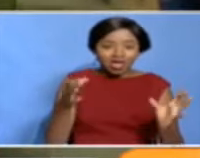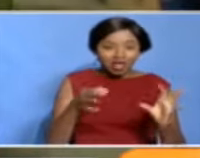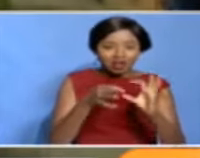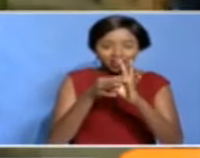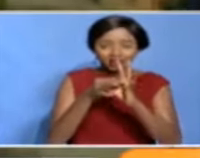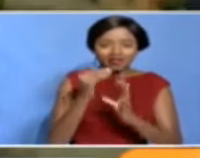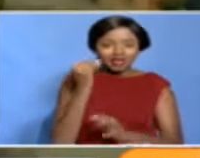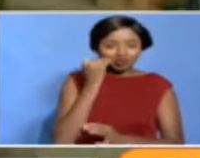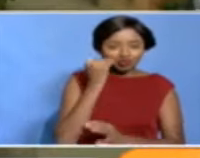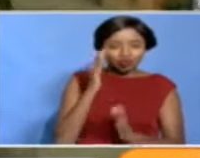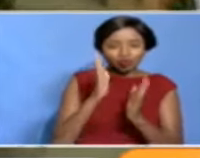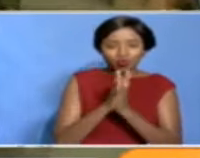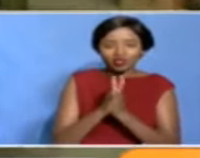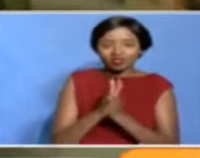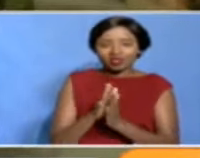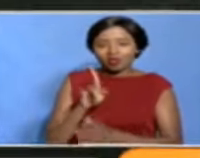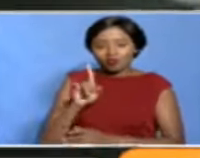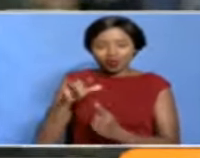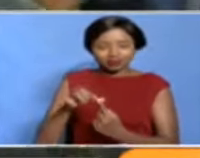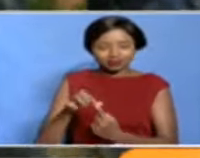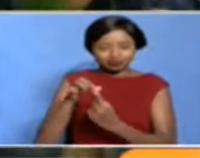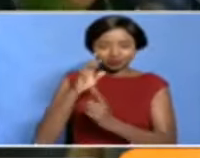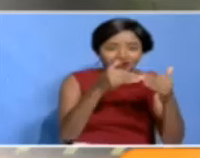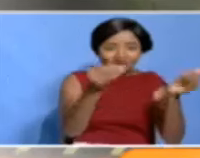special projects editor, Asha Mwilu.